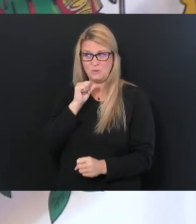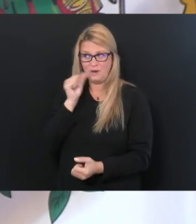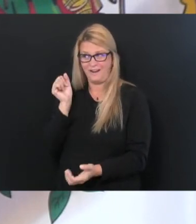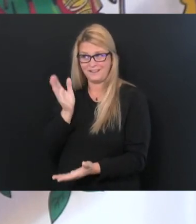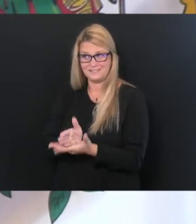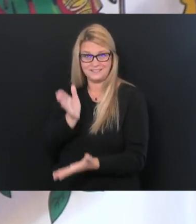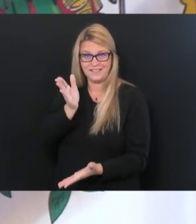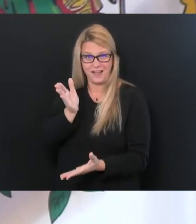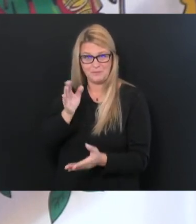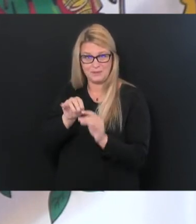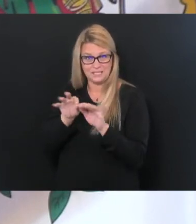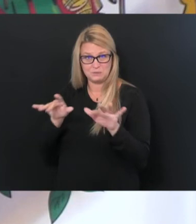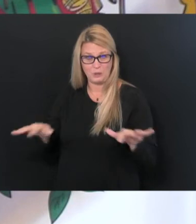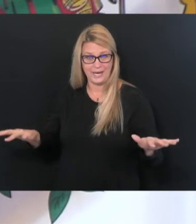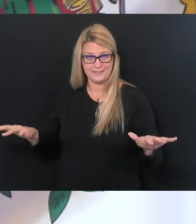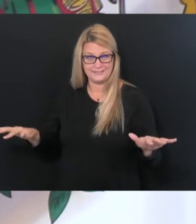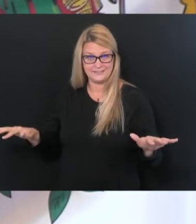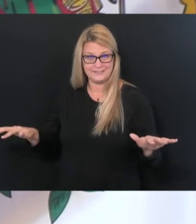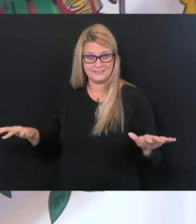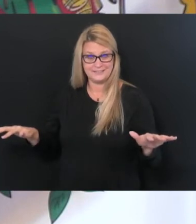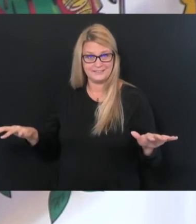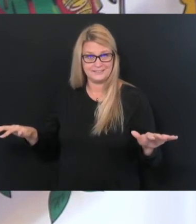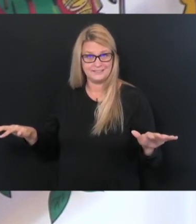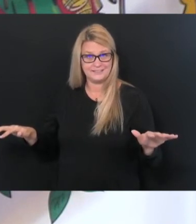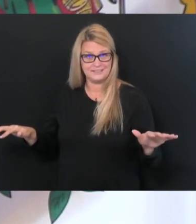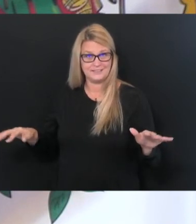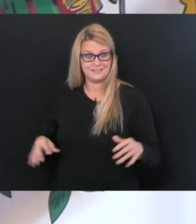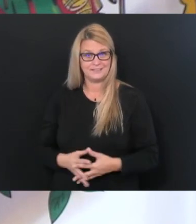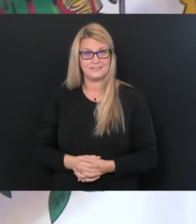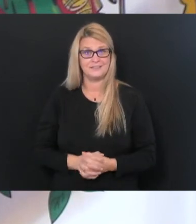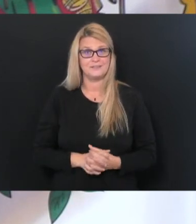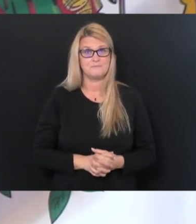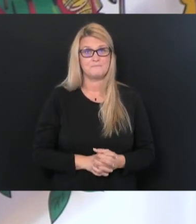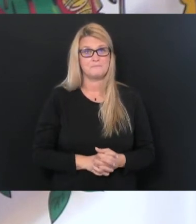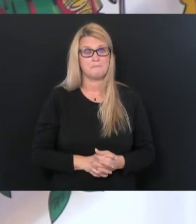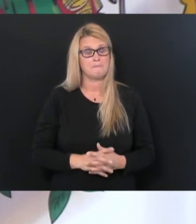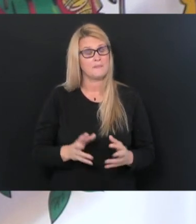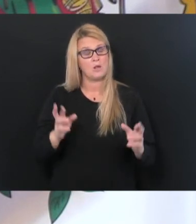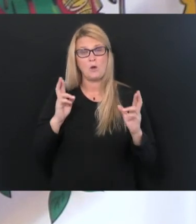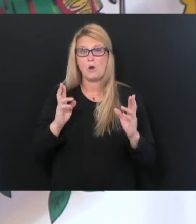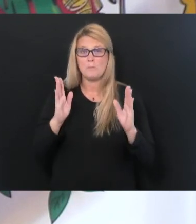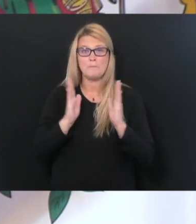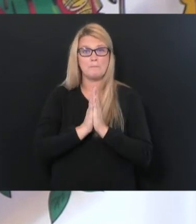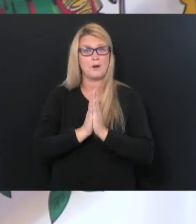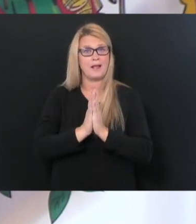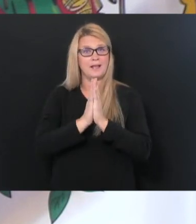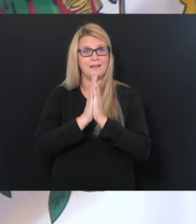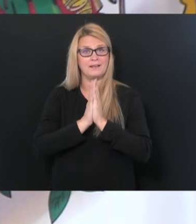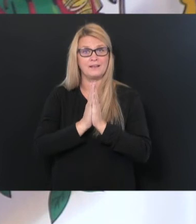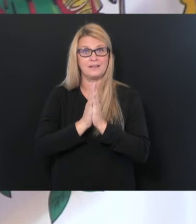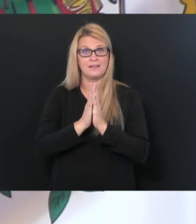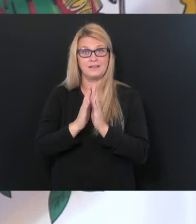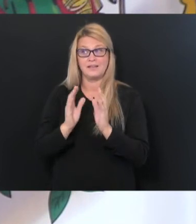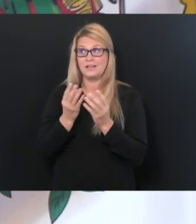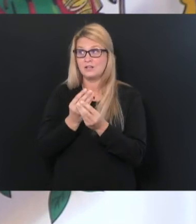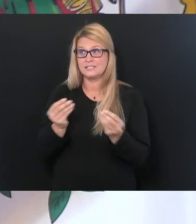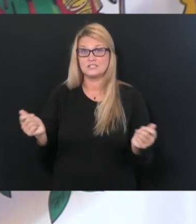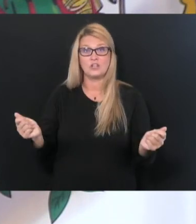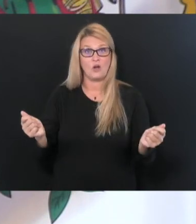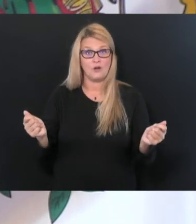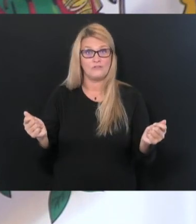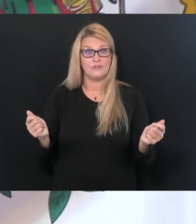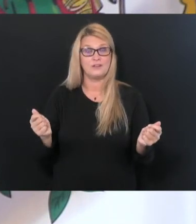what is happening all across our land. We hope and pray what will solve what is happening all across our land